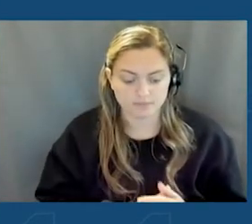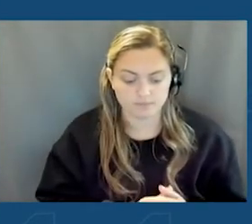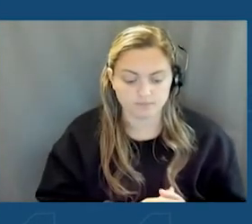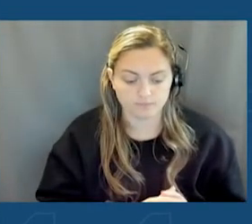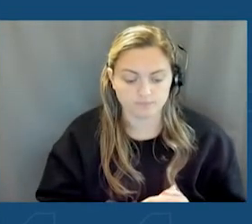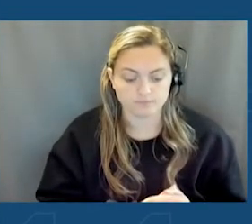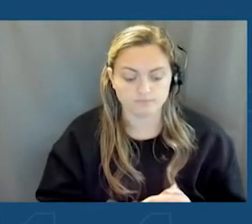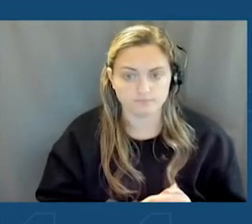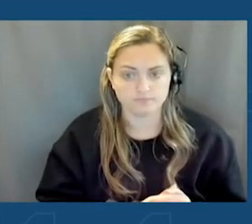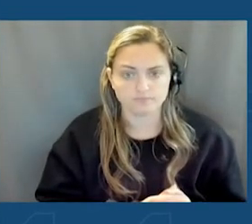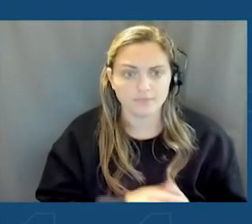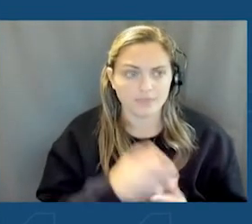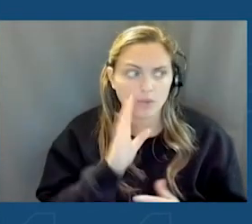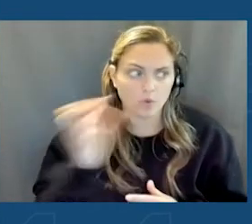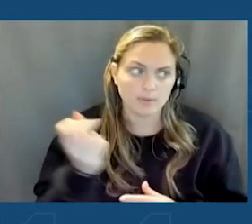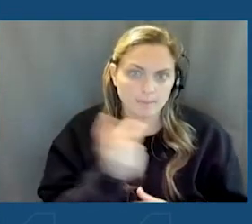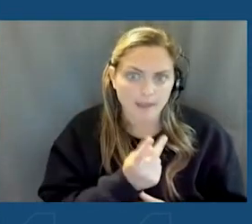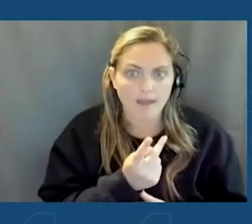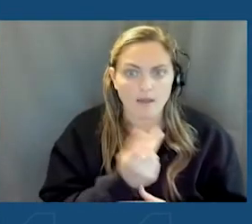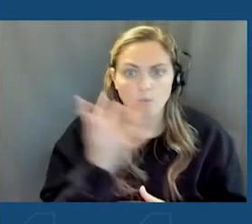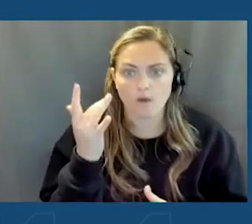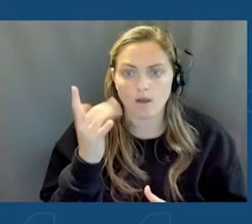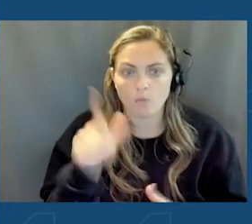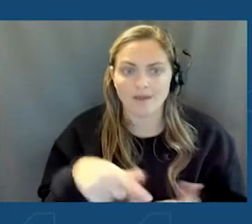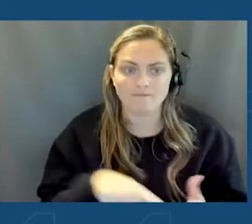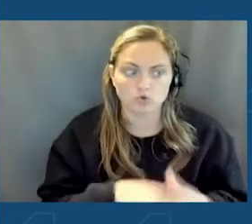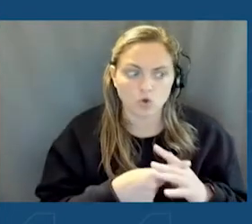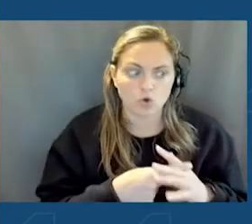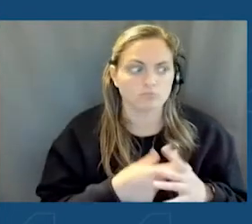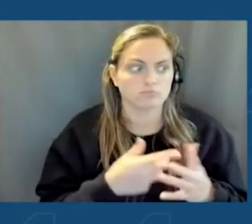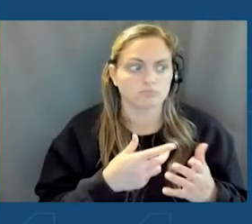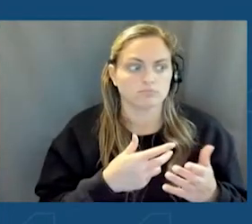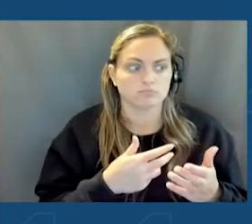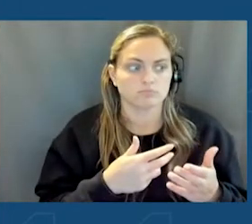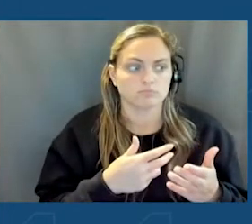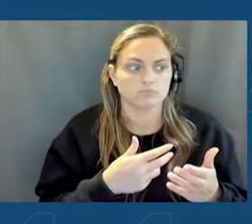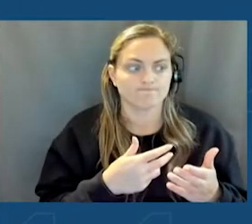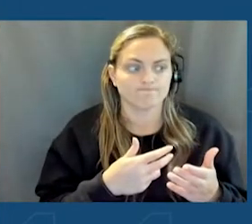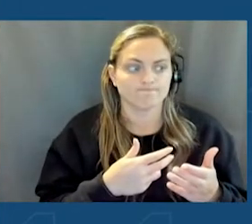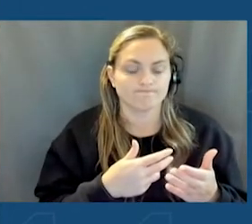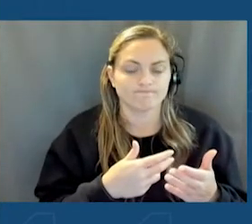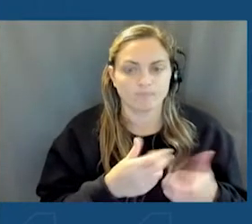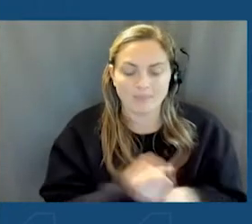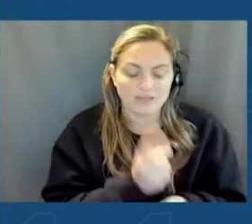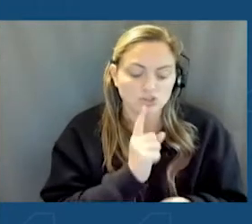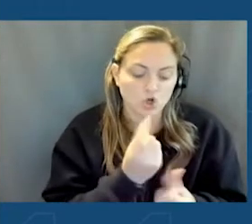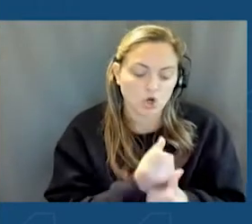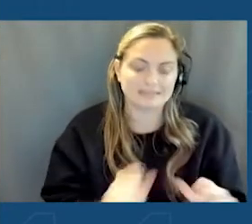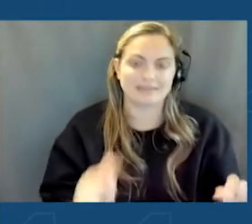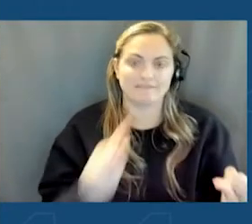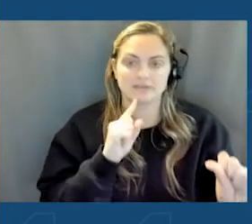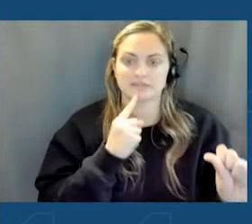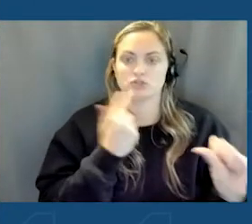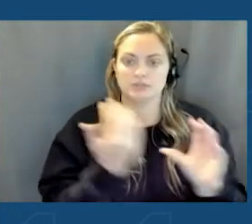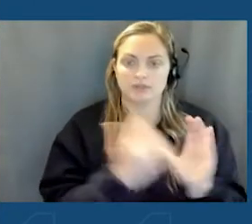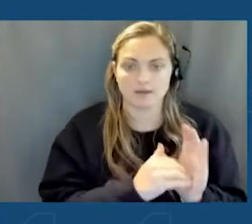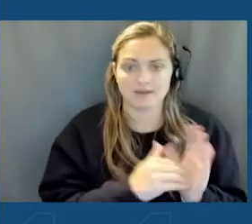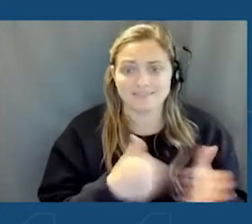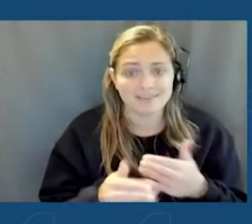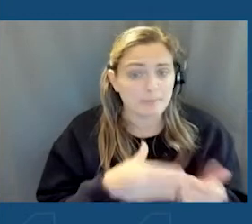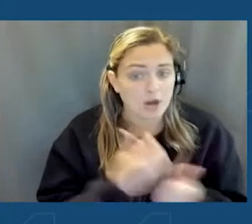They're coming back because we have to start taking our safety seriously once again, despite what the Supreme Court